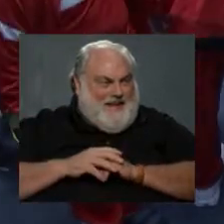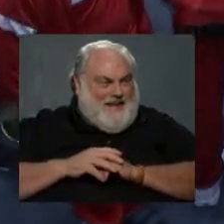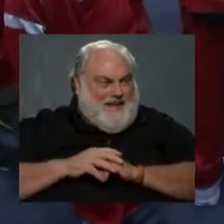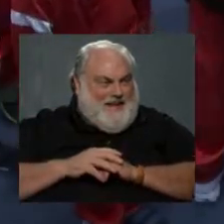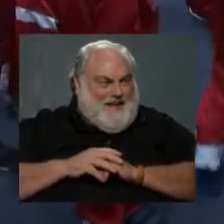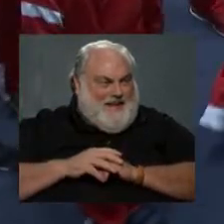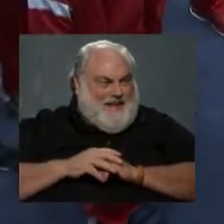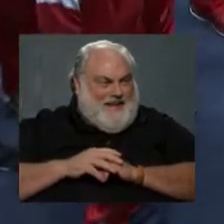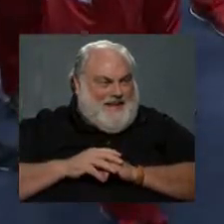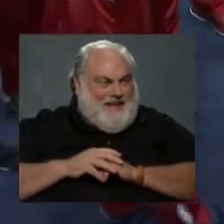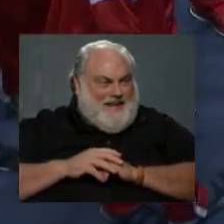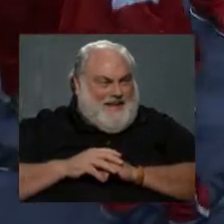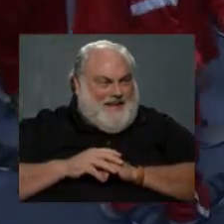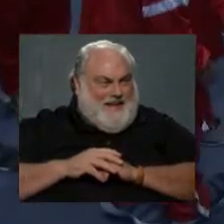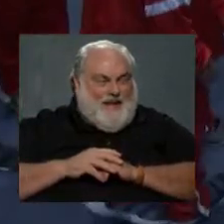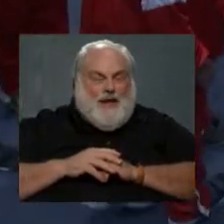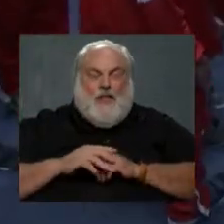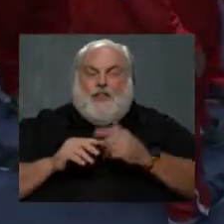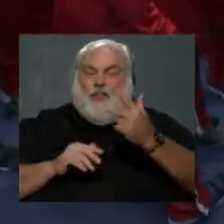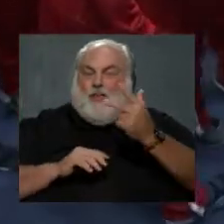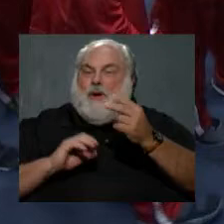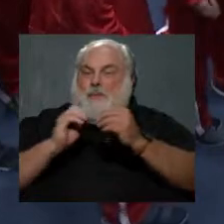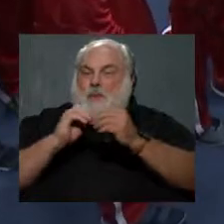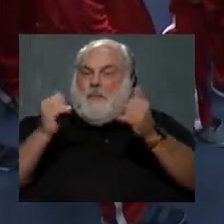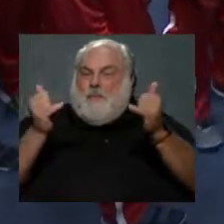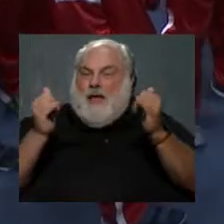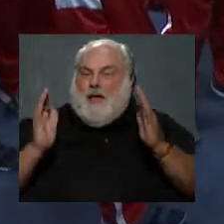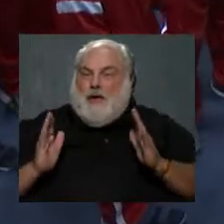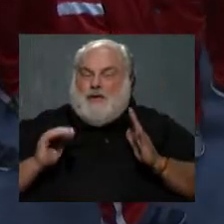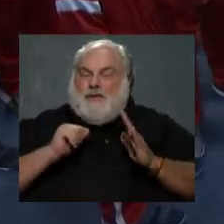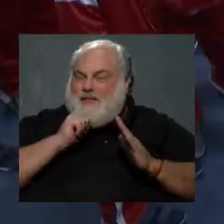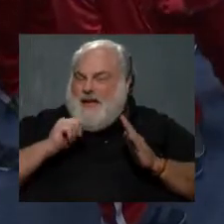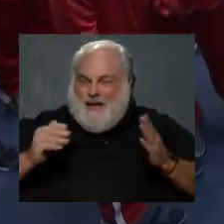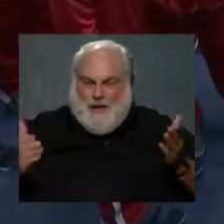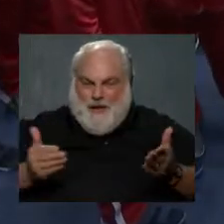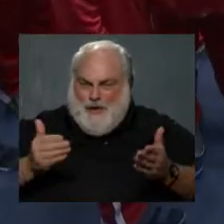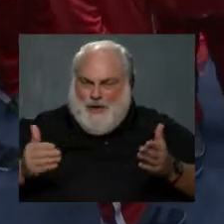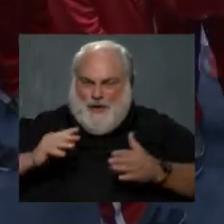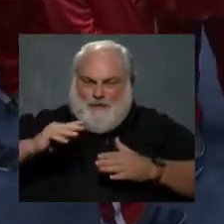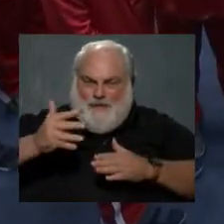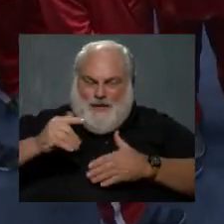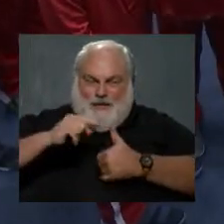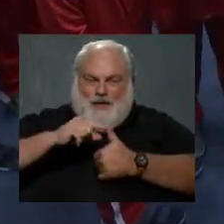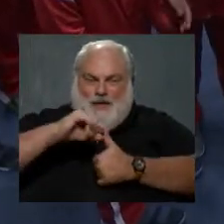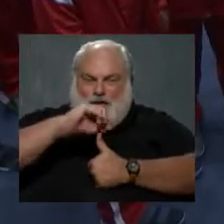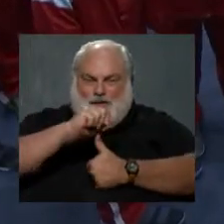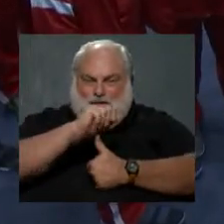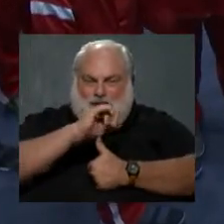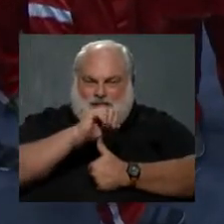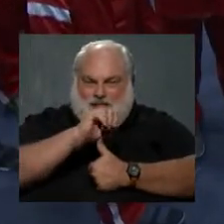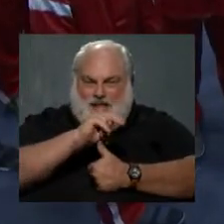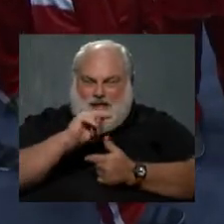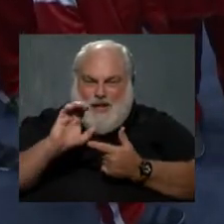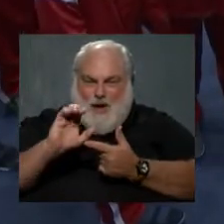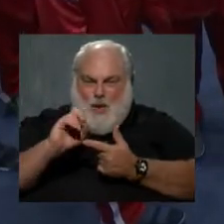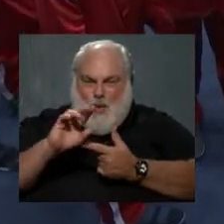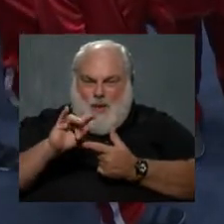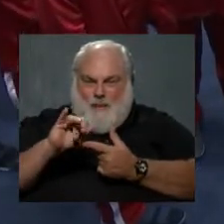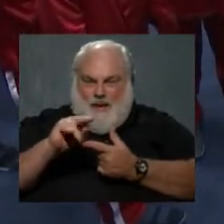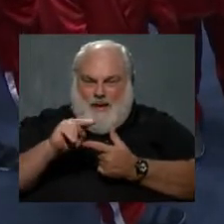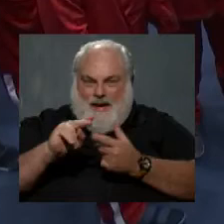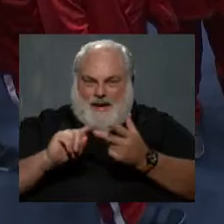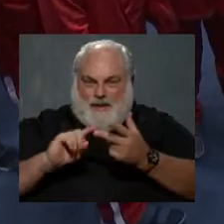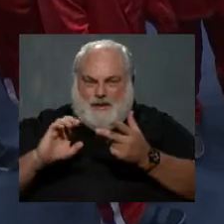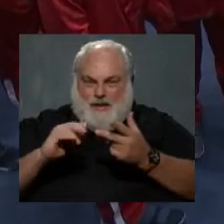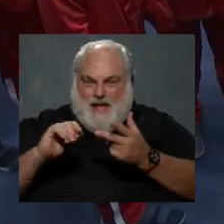We've got three individuals who are not here. They're all fifth graders, Jayshawn, Corbin, and